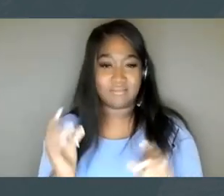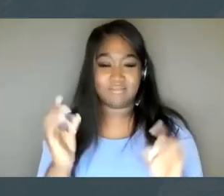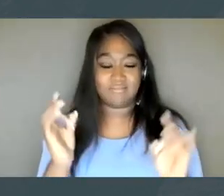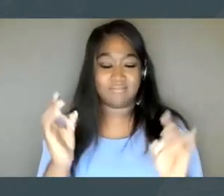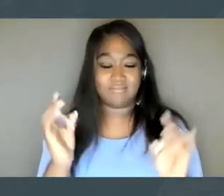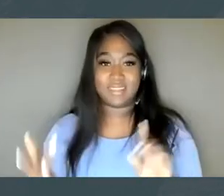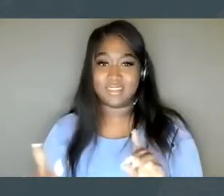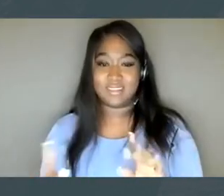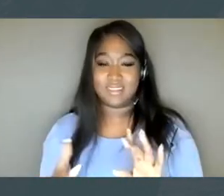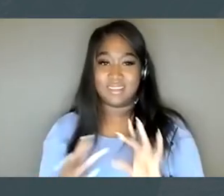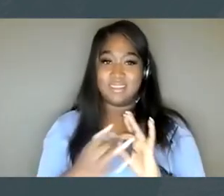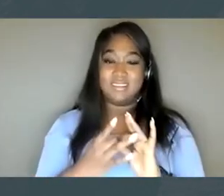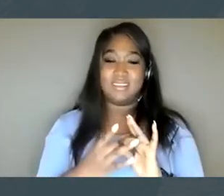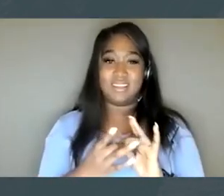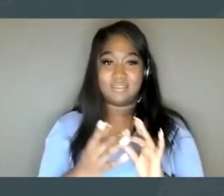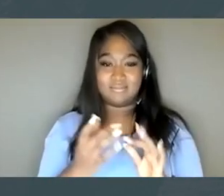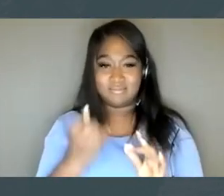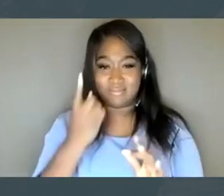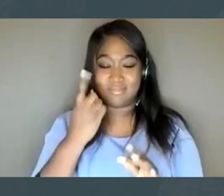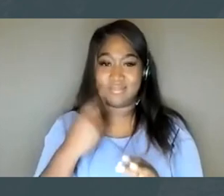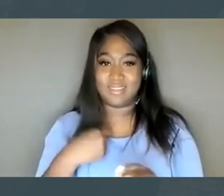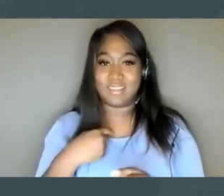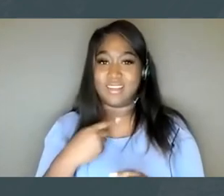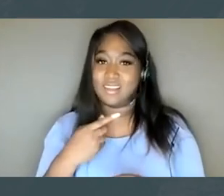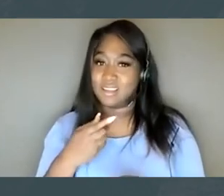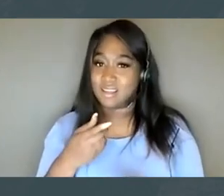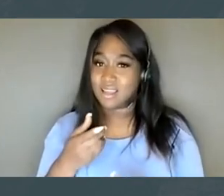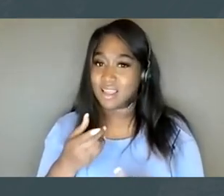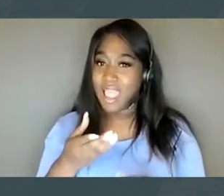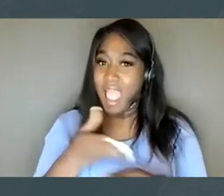to write something with beauty,